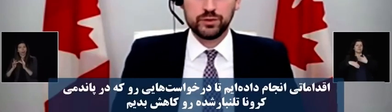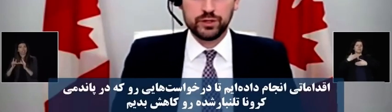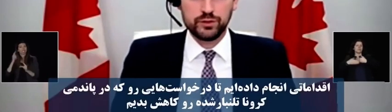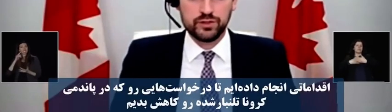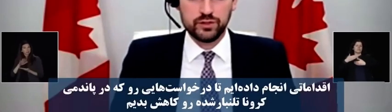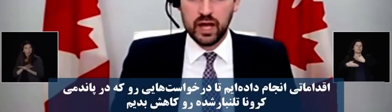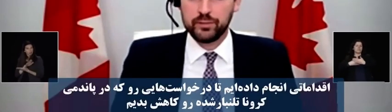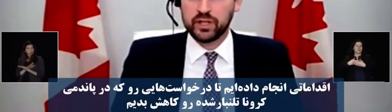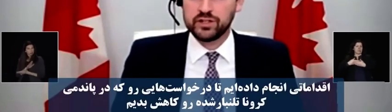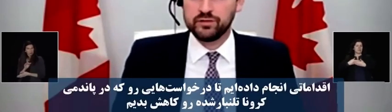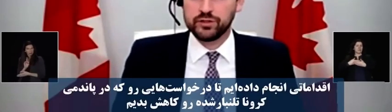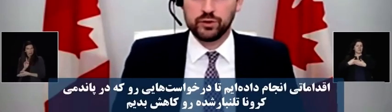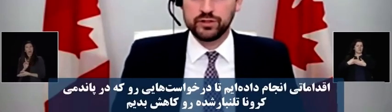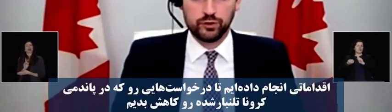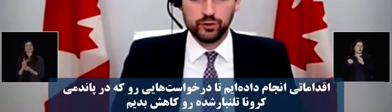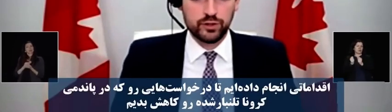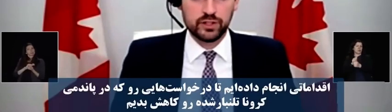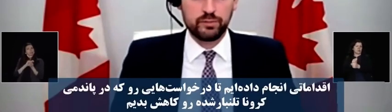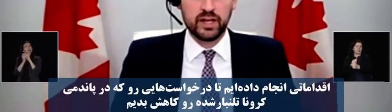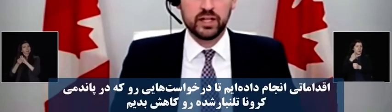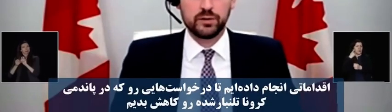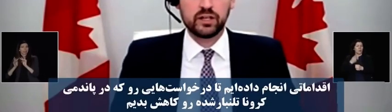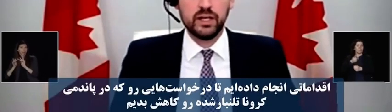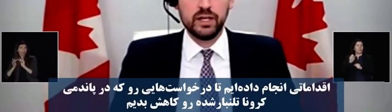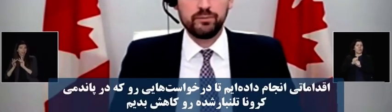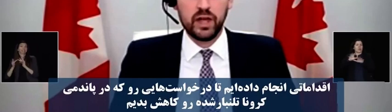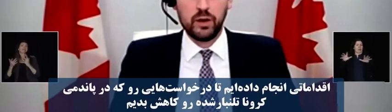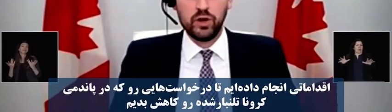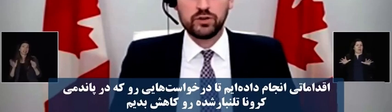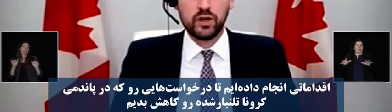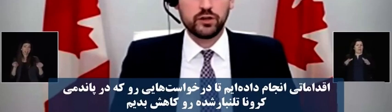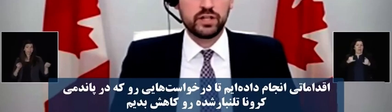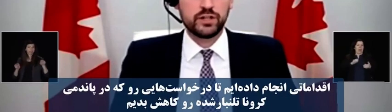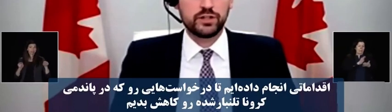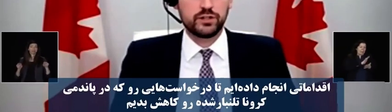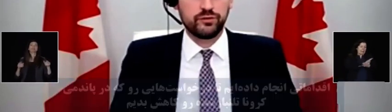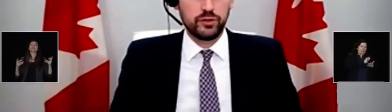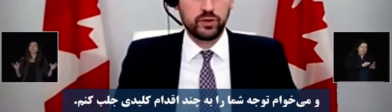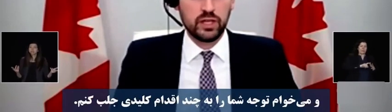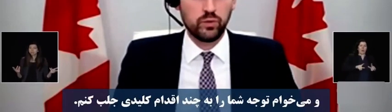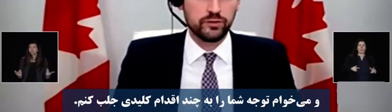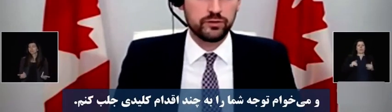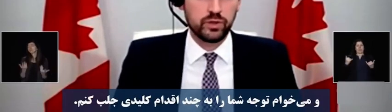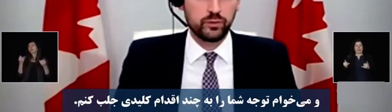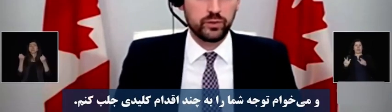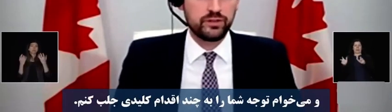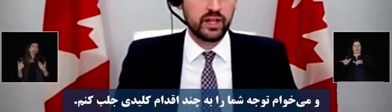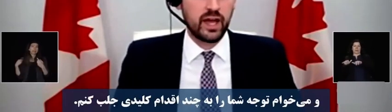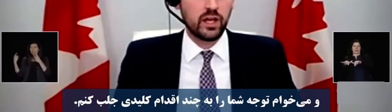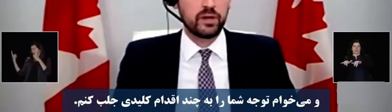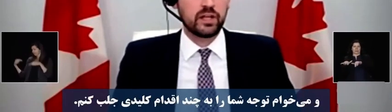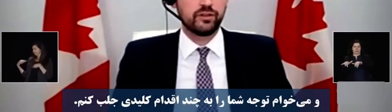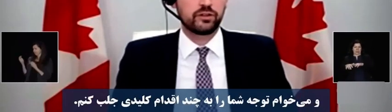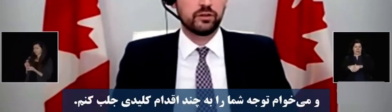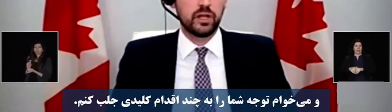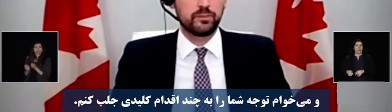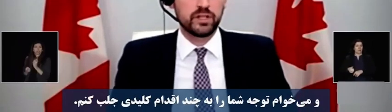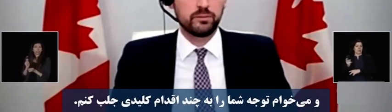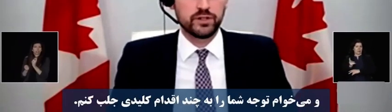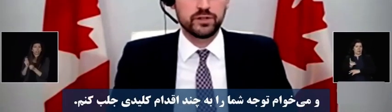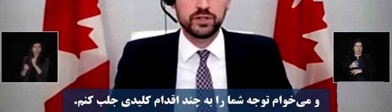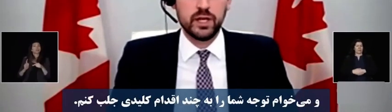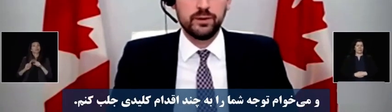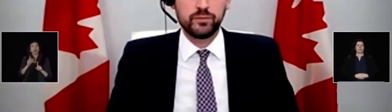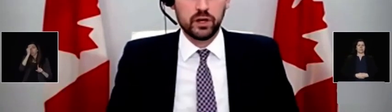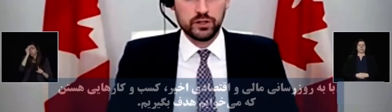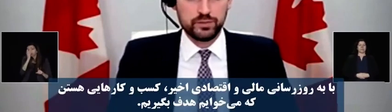taking action to reduce certain application inventories that grew during the pandemic, and I want to draw your attention to a few key ones with the recent economic and fiscal